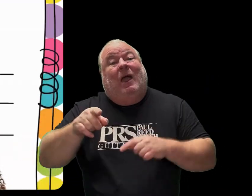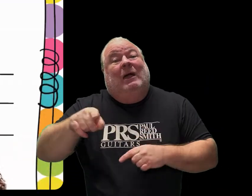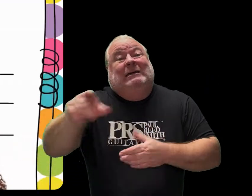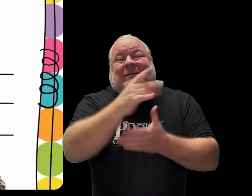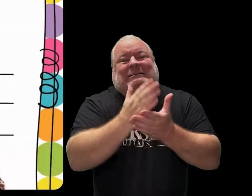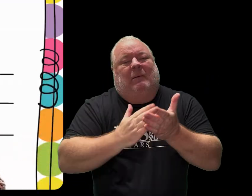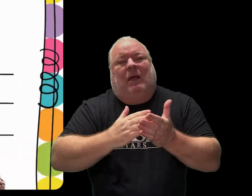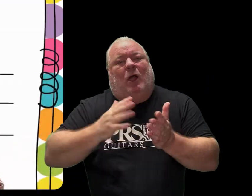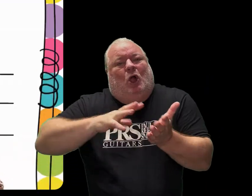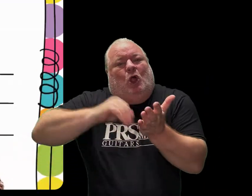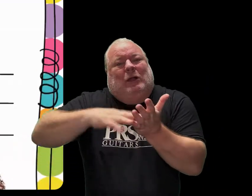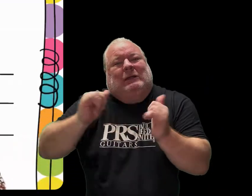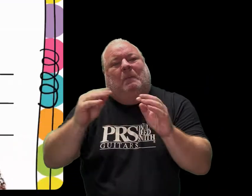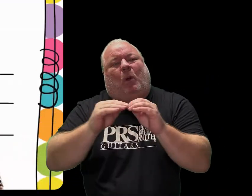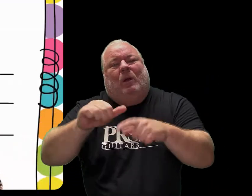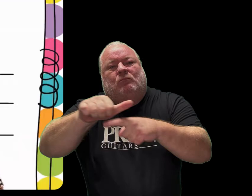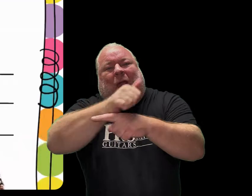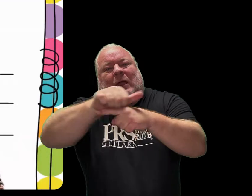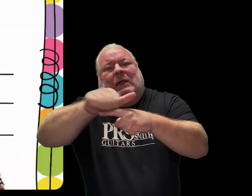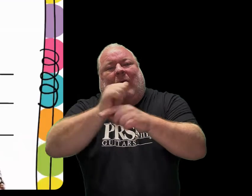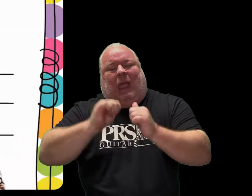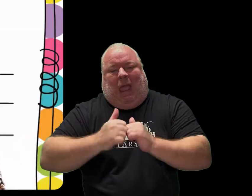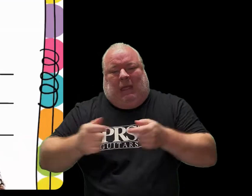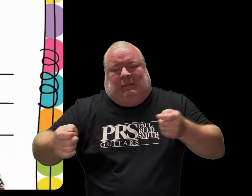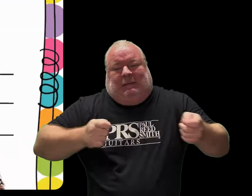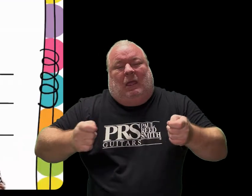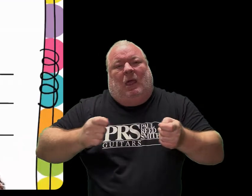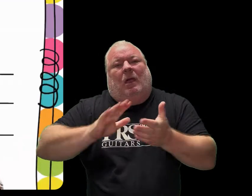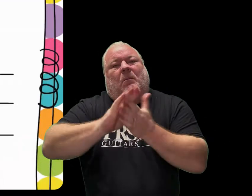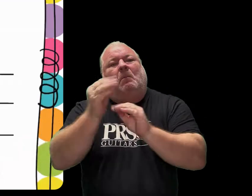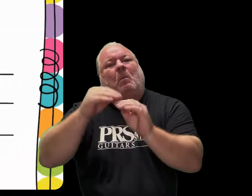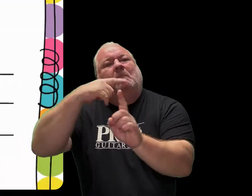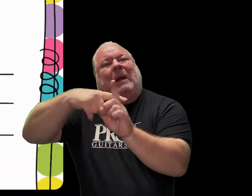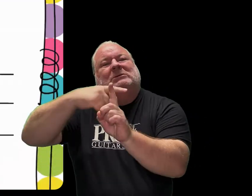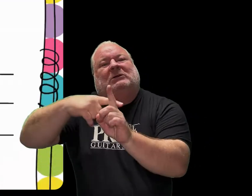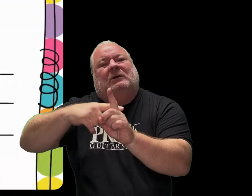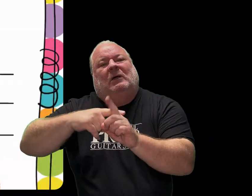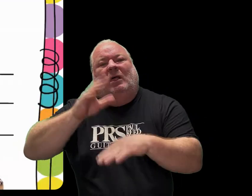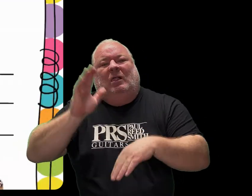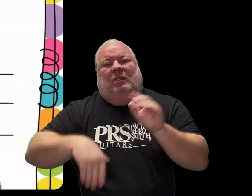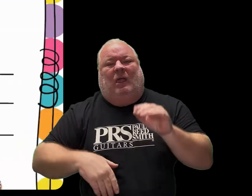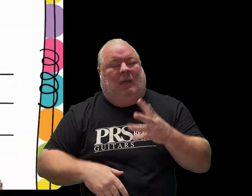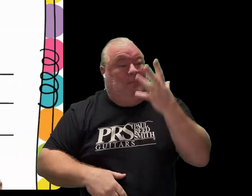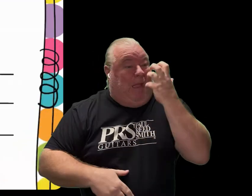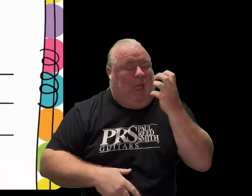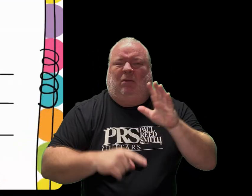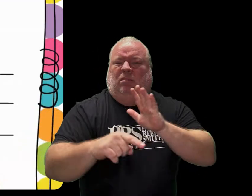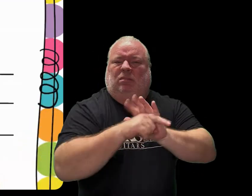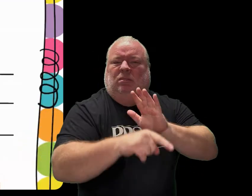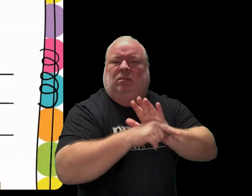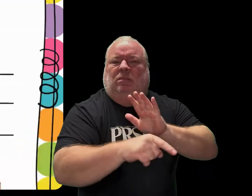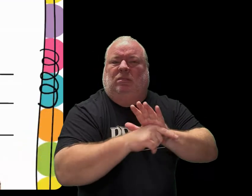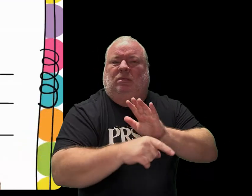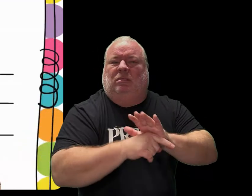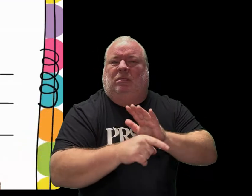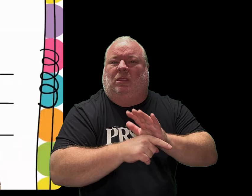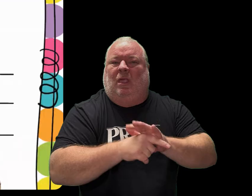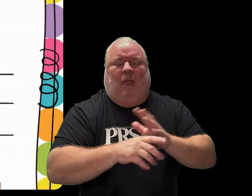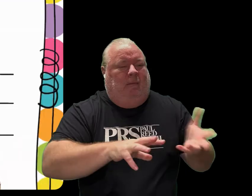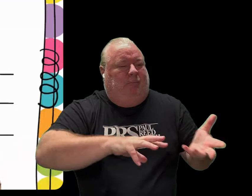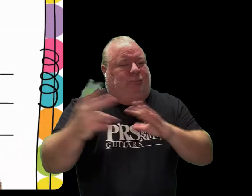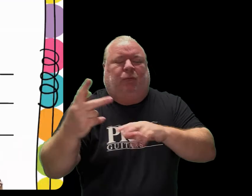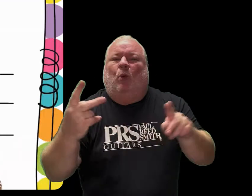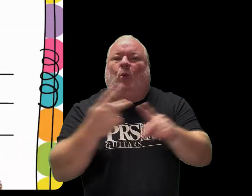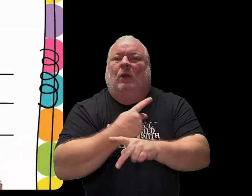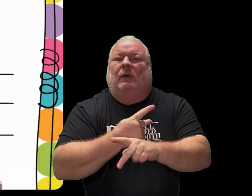learn how to deal with those feelings in a positive way. So that's our job here at Raymond